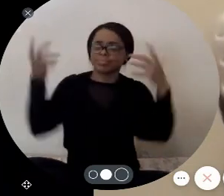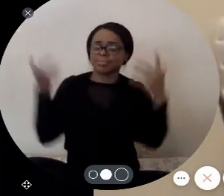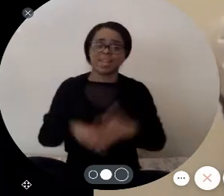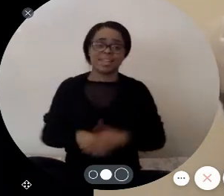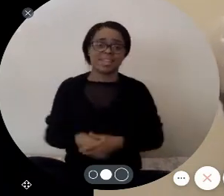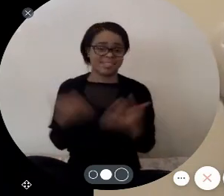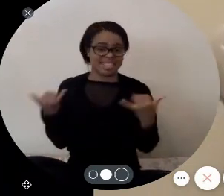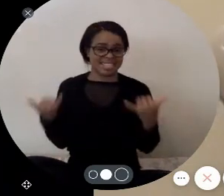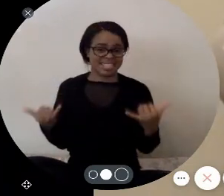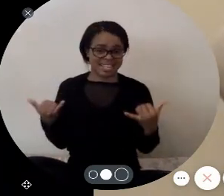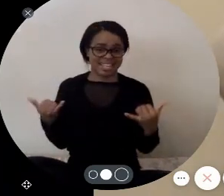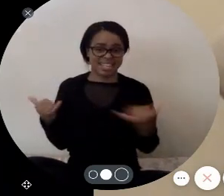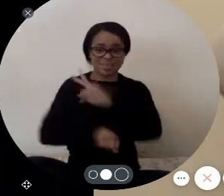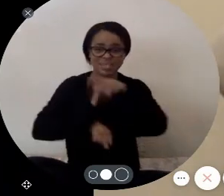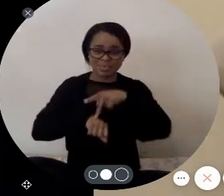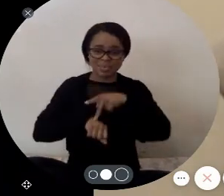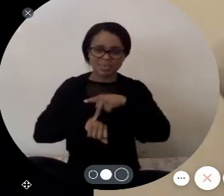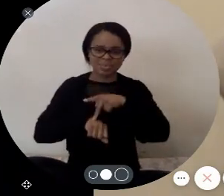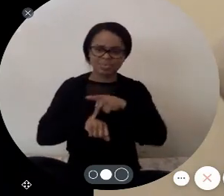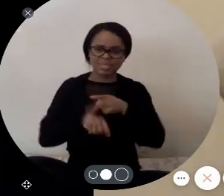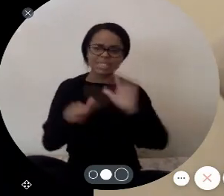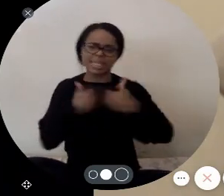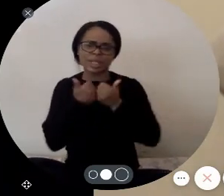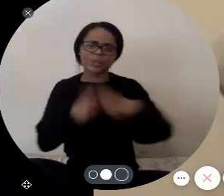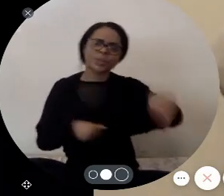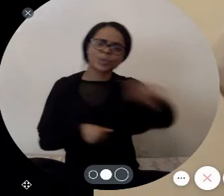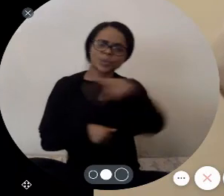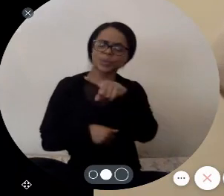Salvador challenges you to be brave, to